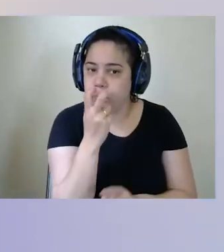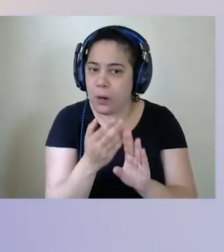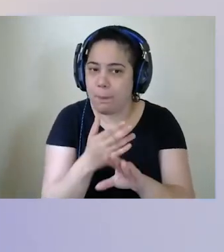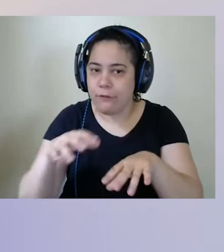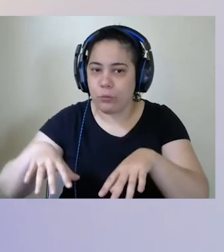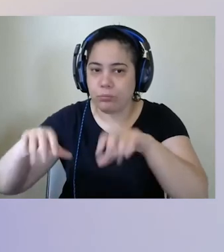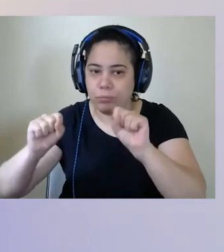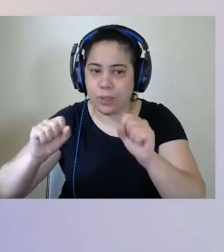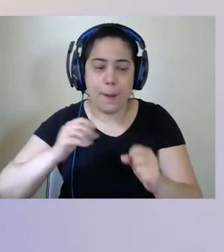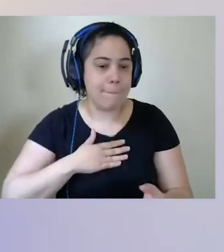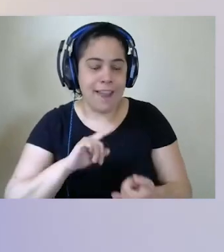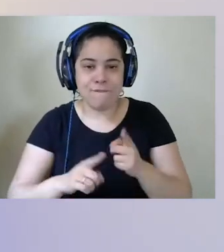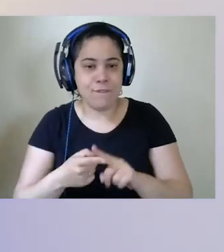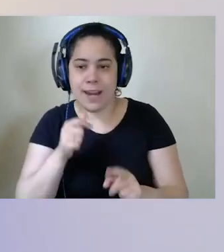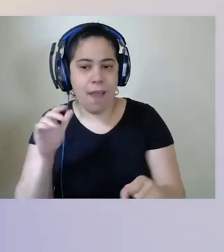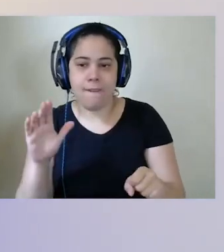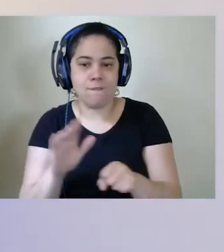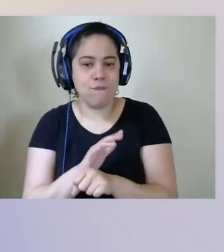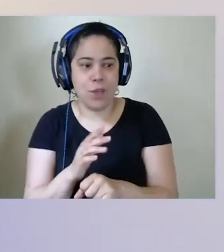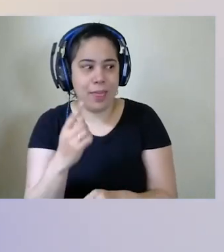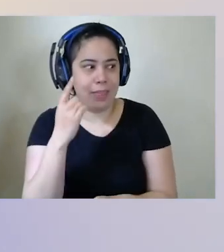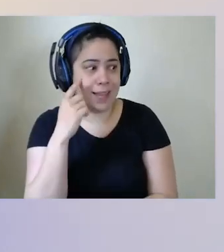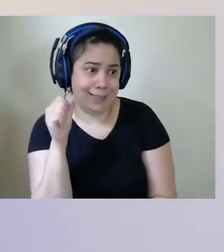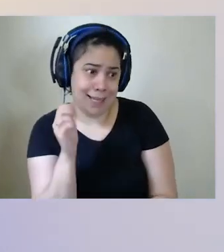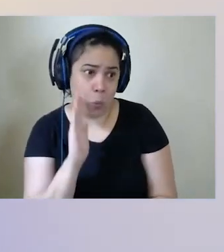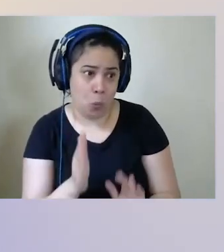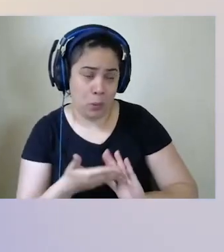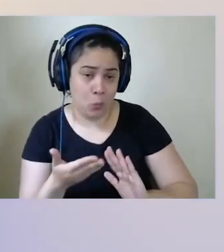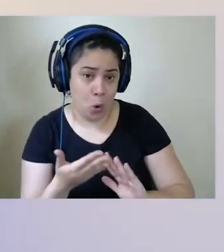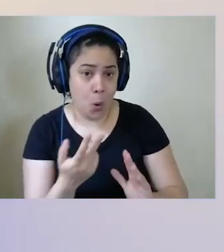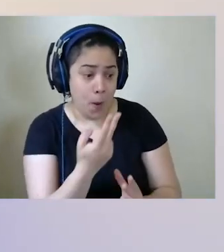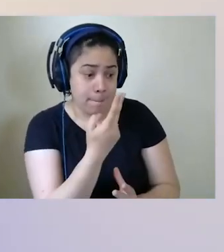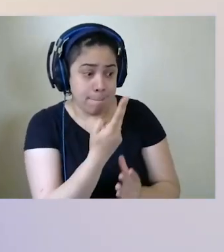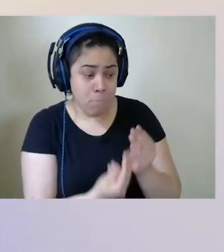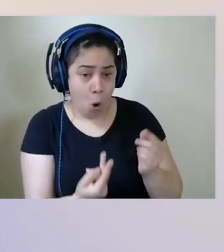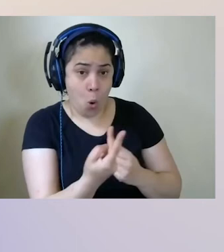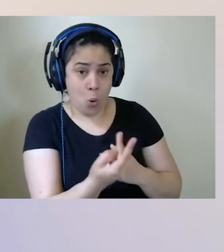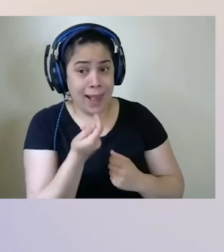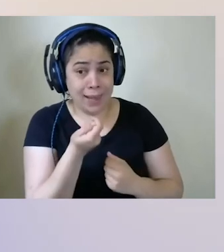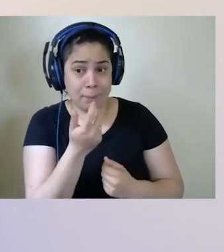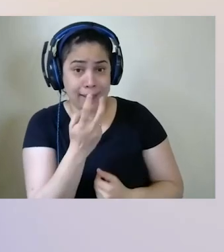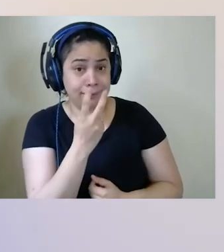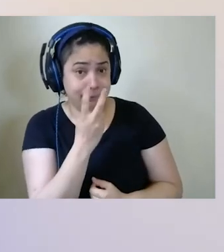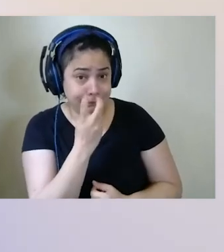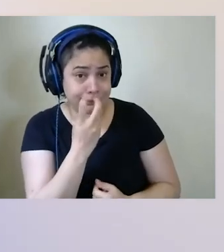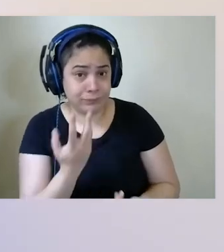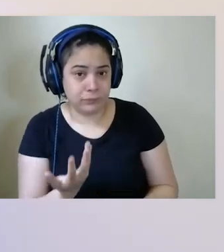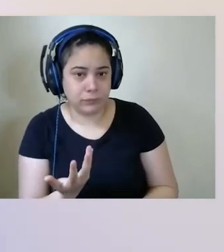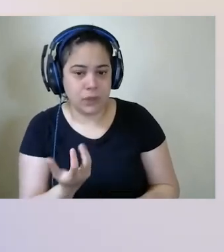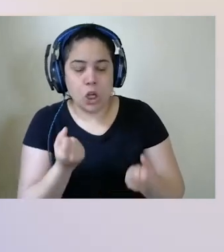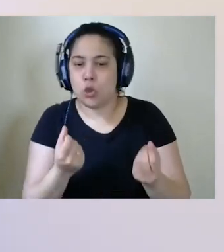friend wasn't completely sold either. So it wasn't at least by the nature of the experience,